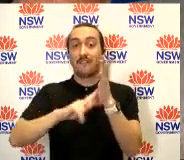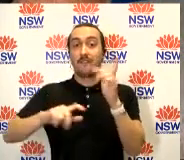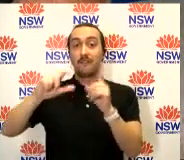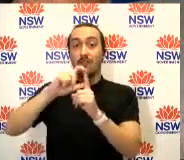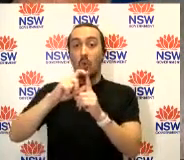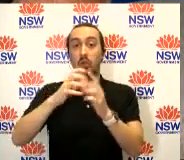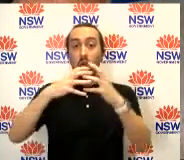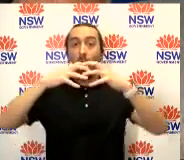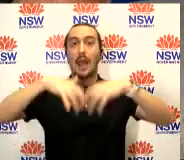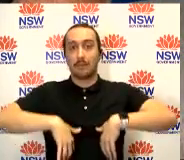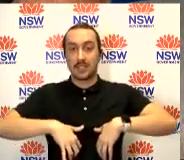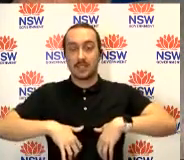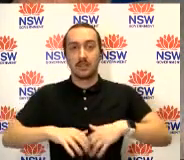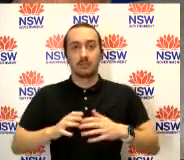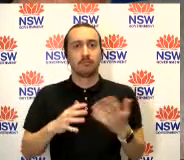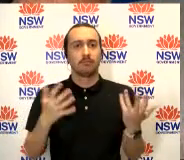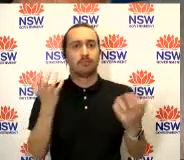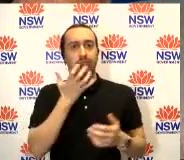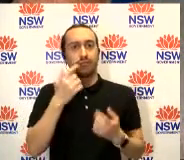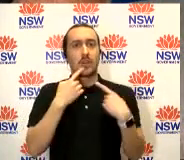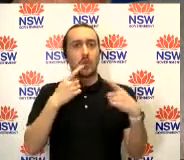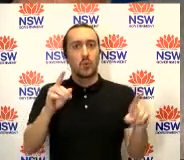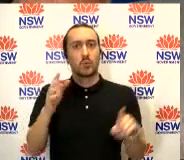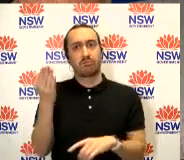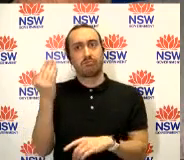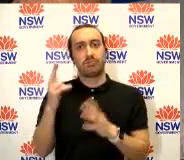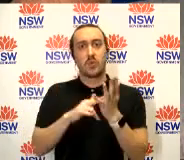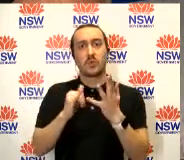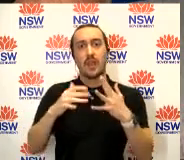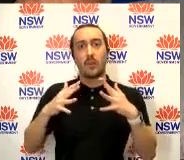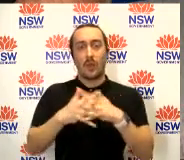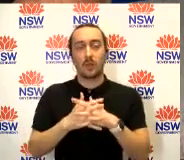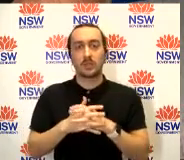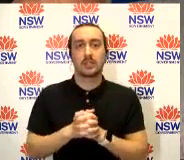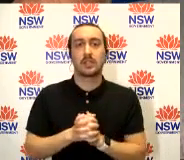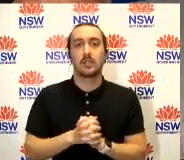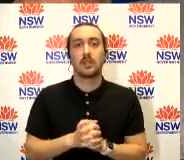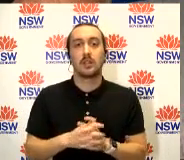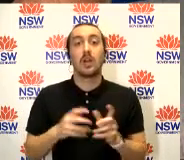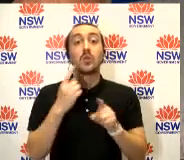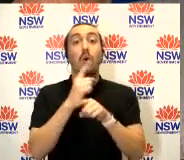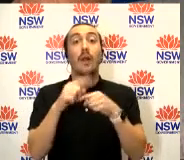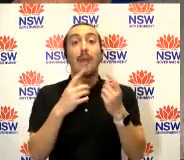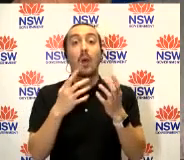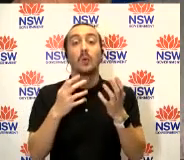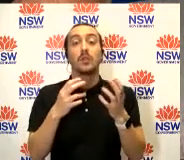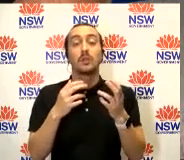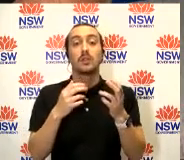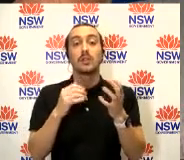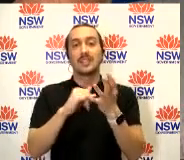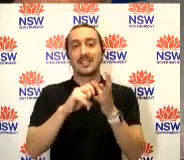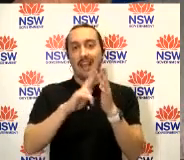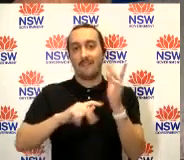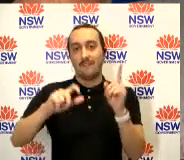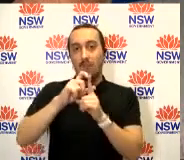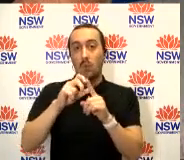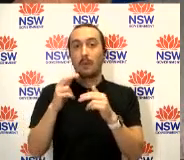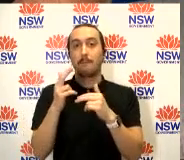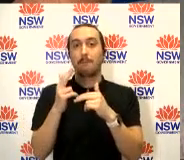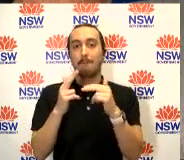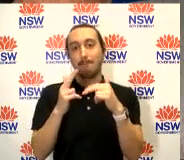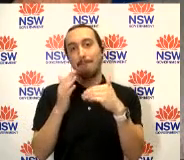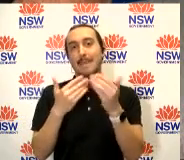South Wales. And it talks a lot about scaffold management because removing ties, removing components,